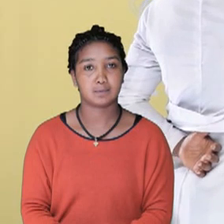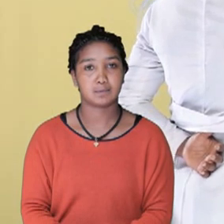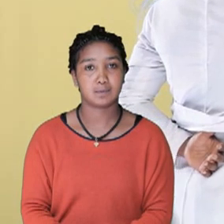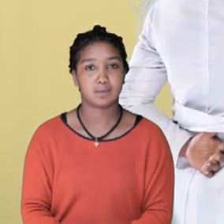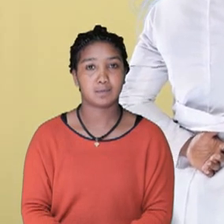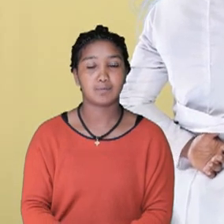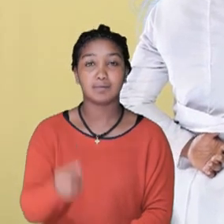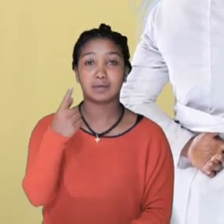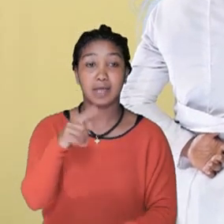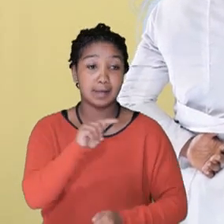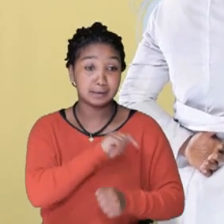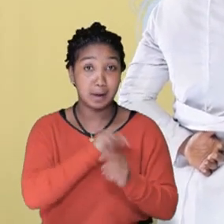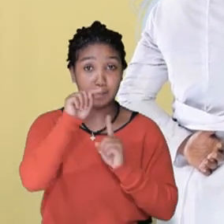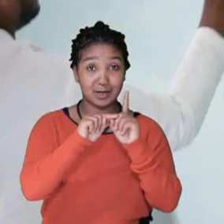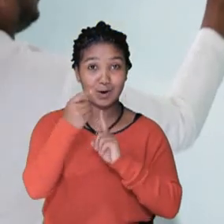temperature of